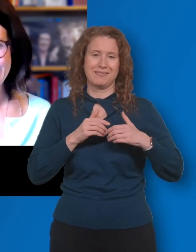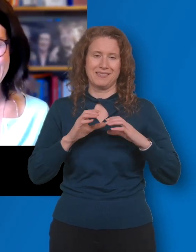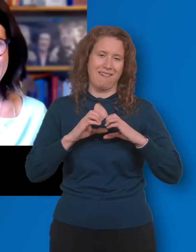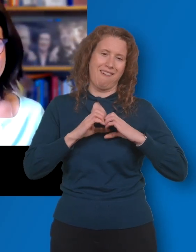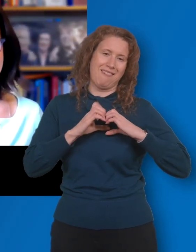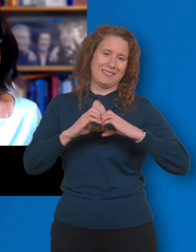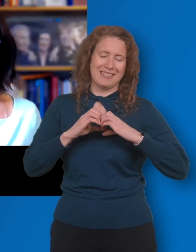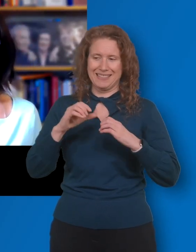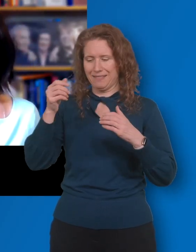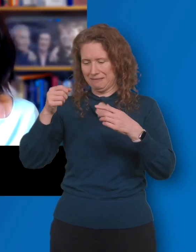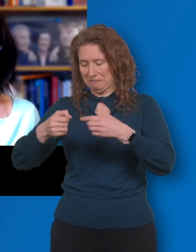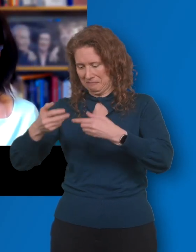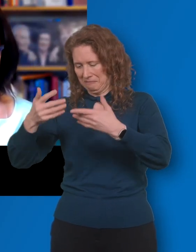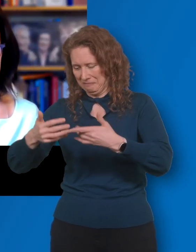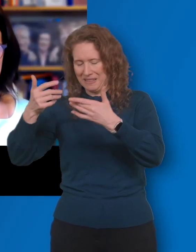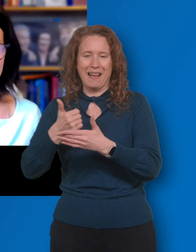is always a good sign.